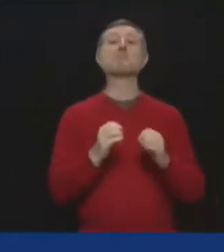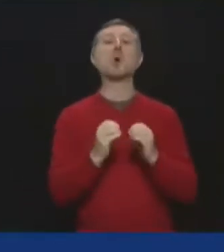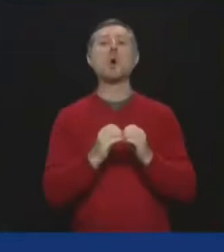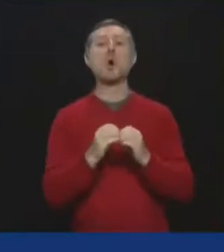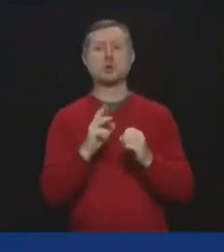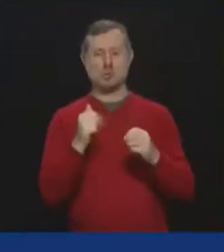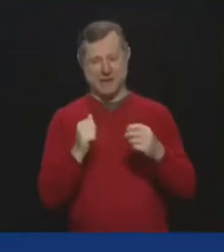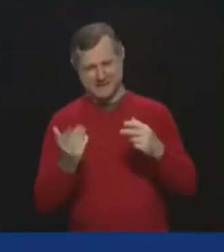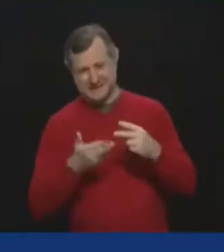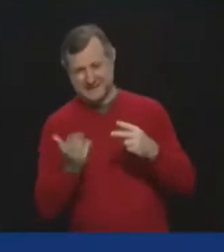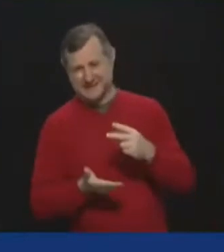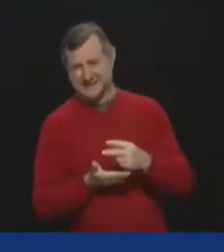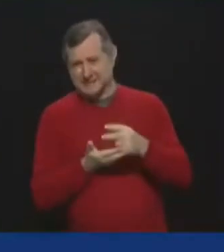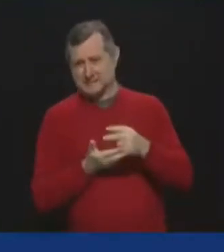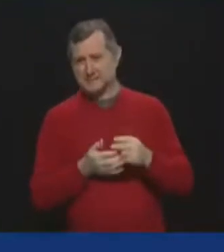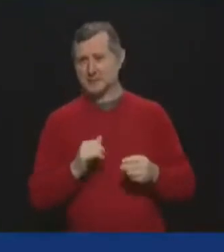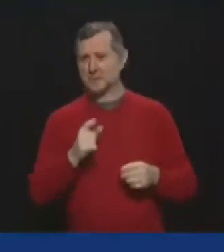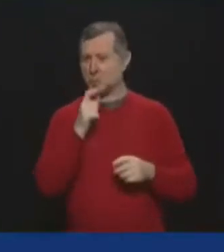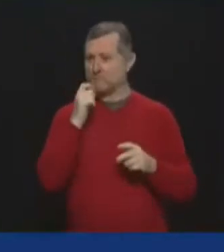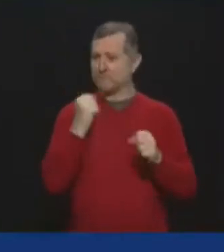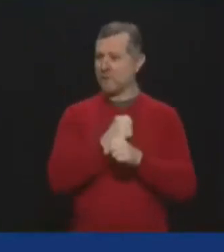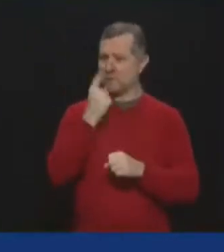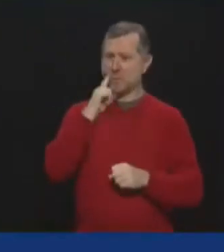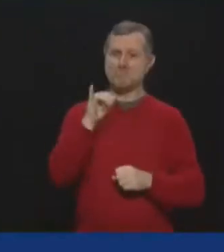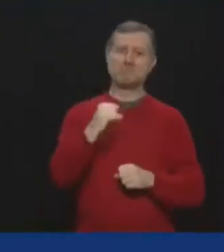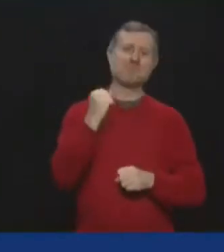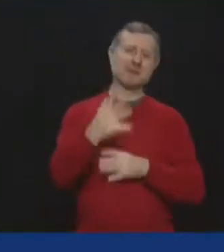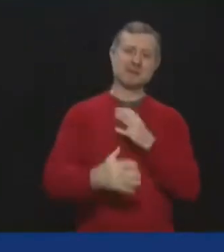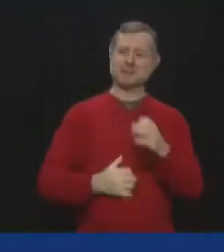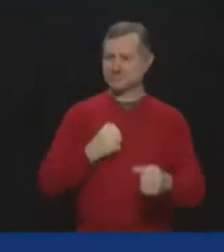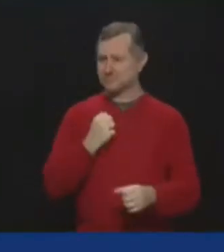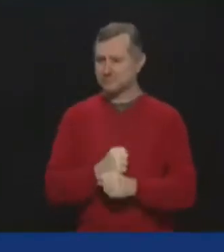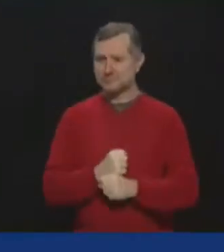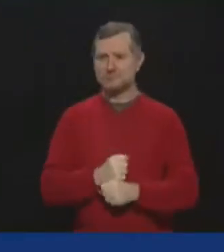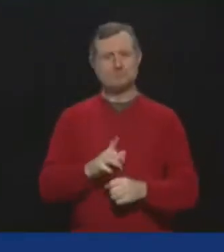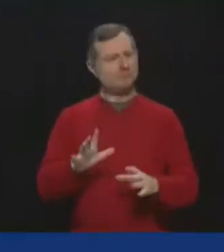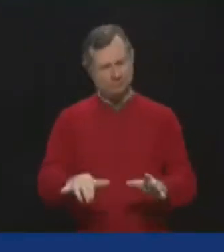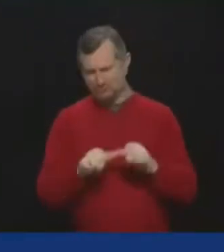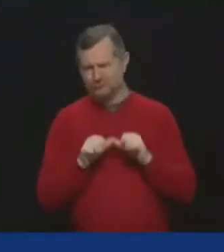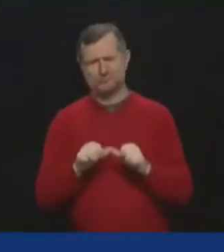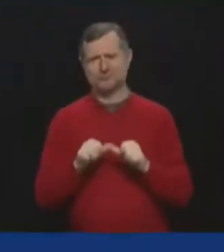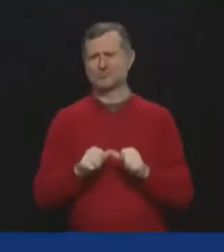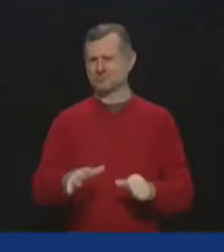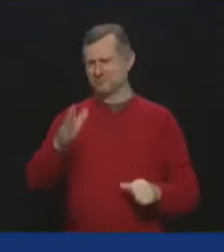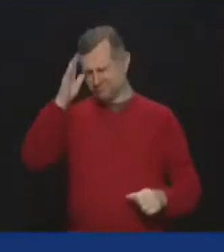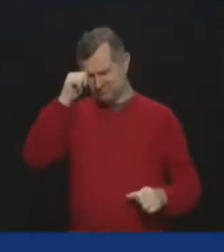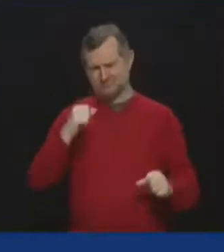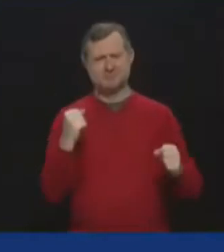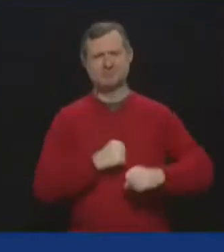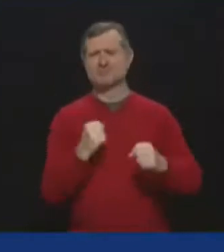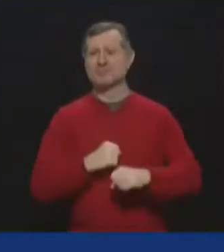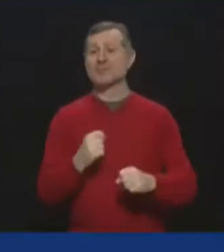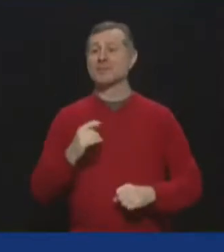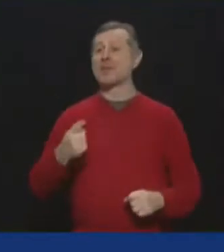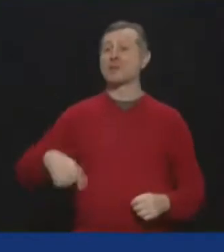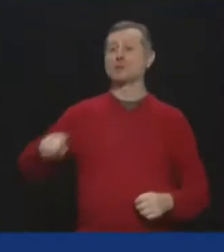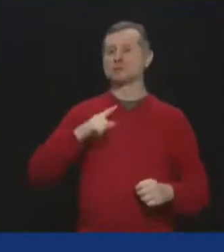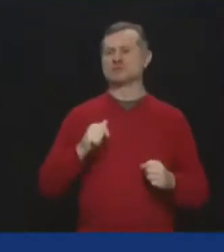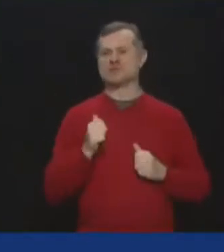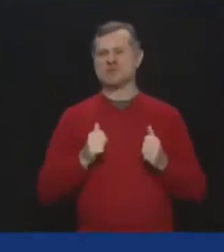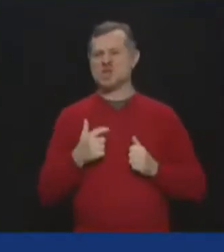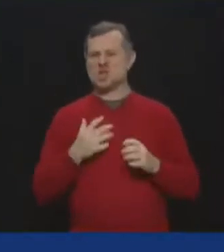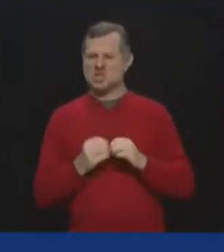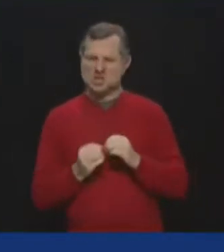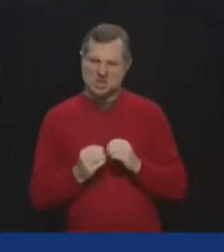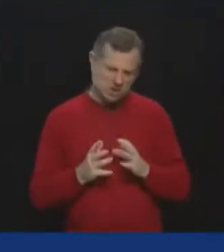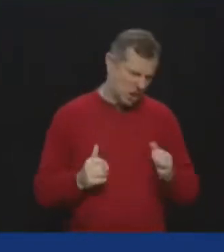thank you to all of you that have fought for this for years, and we're going to keep going and keep pushing it. They're going to be aggressive, we're going to be more aggressive, and we're going to fight